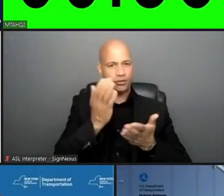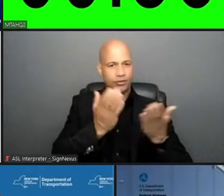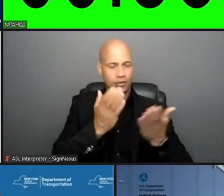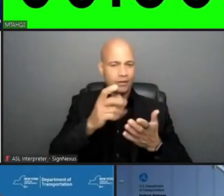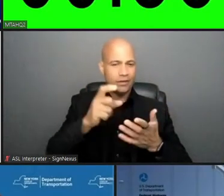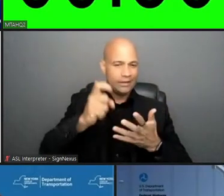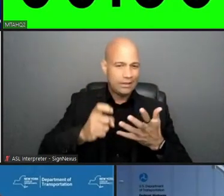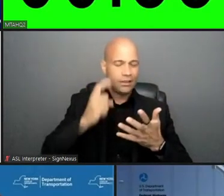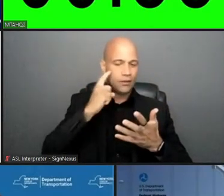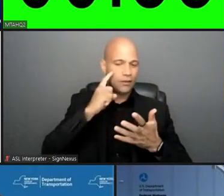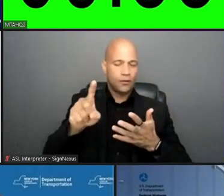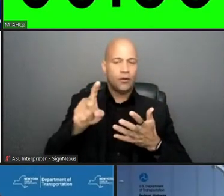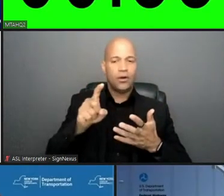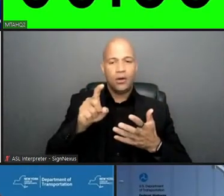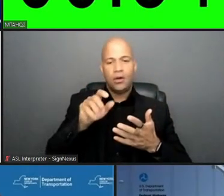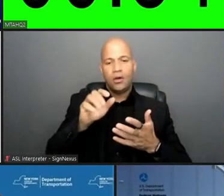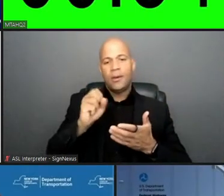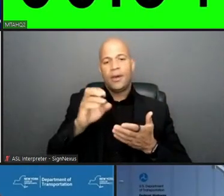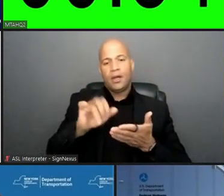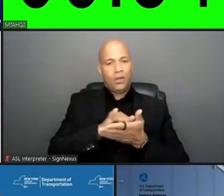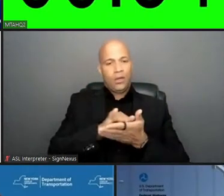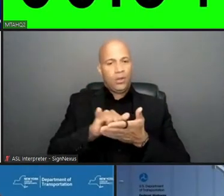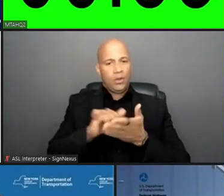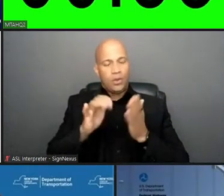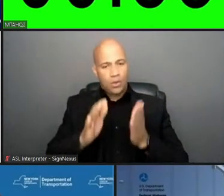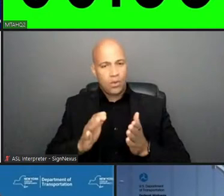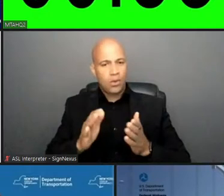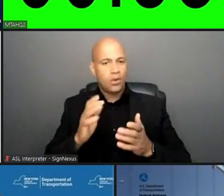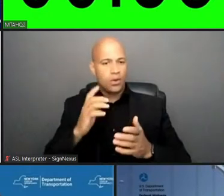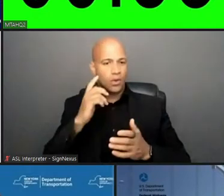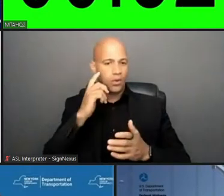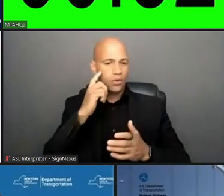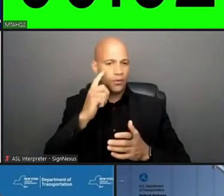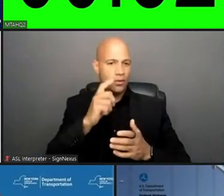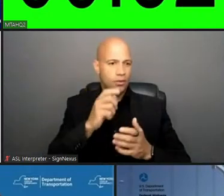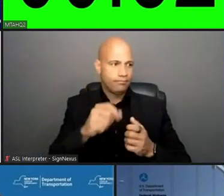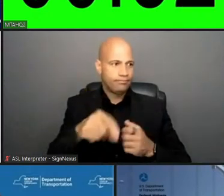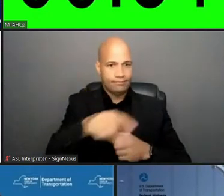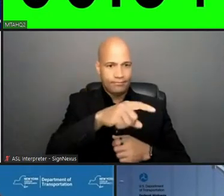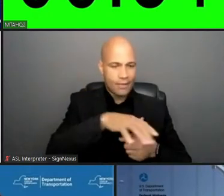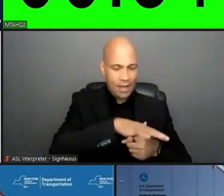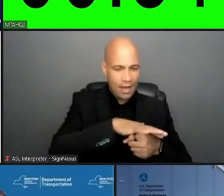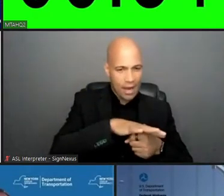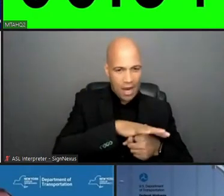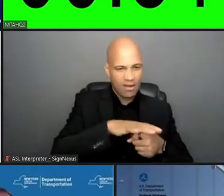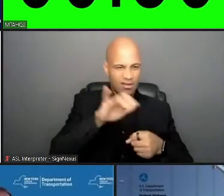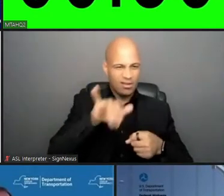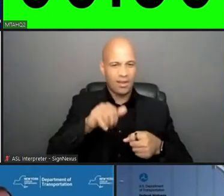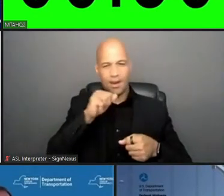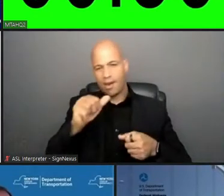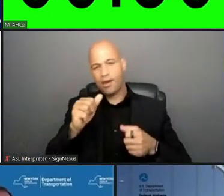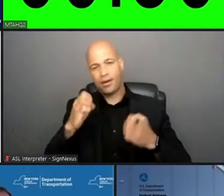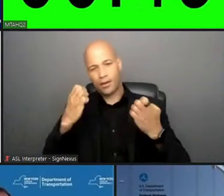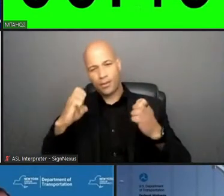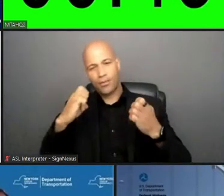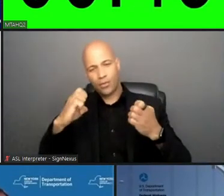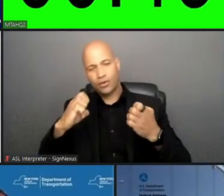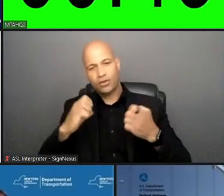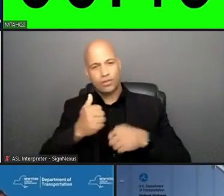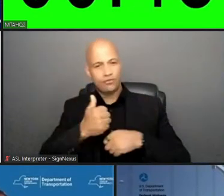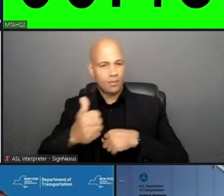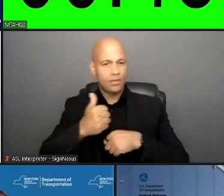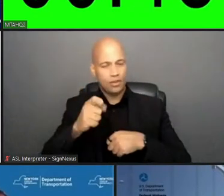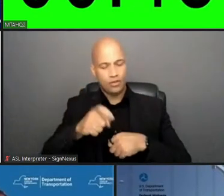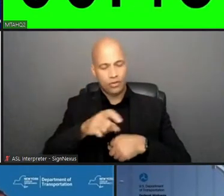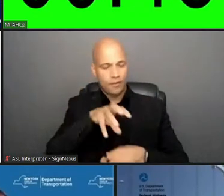within the congestion zone so non-emergency medical transportation should be added in as an additional exempt group